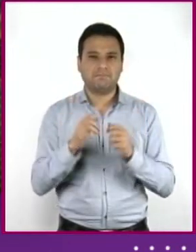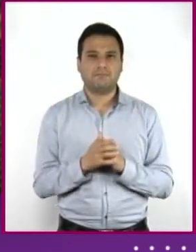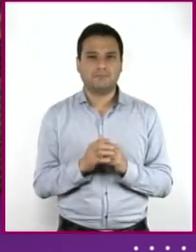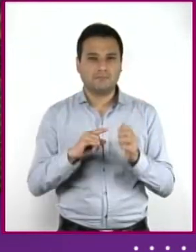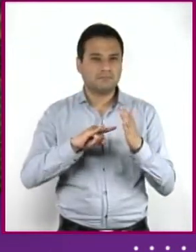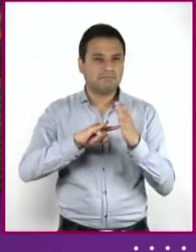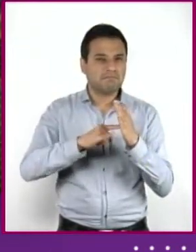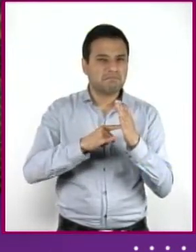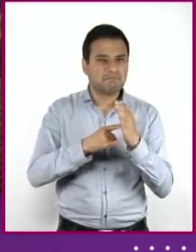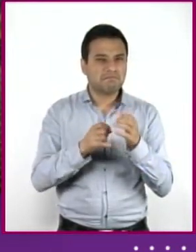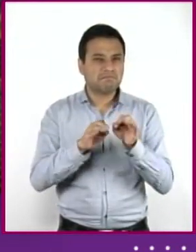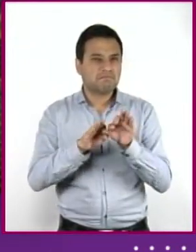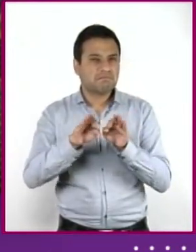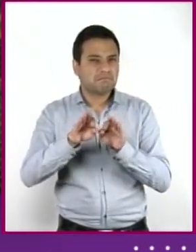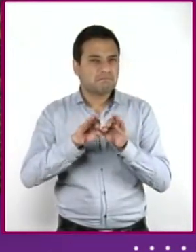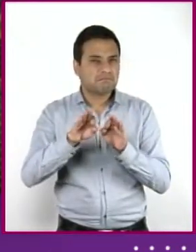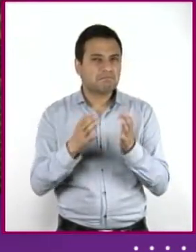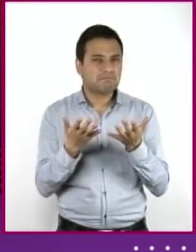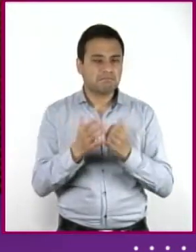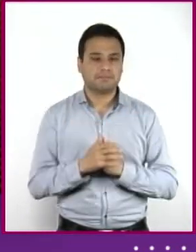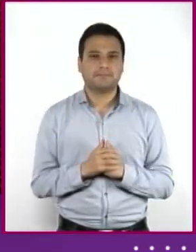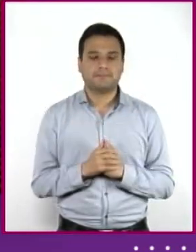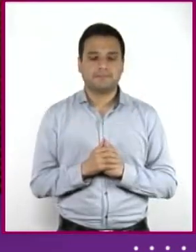schedule that you need the assistant?